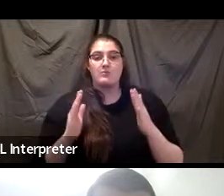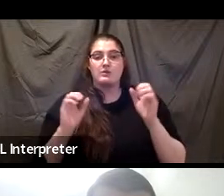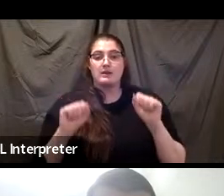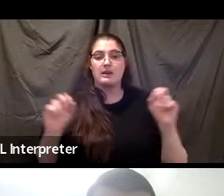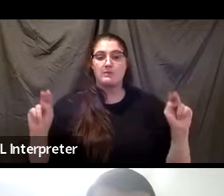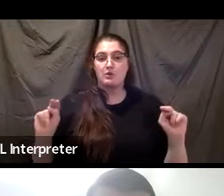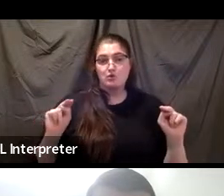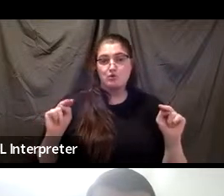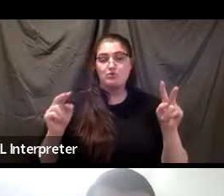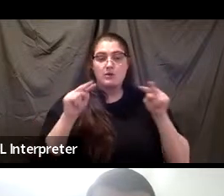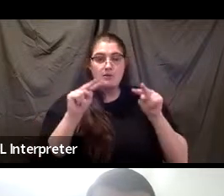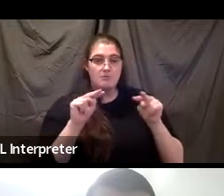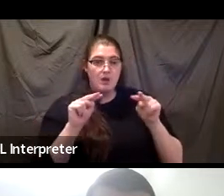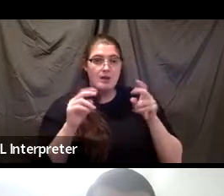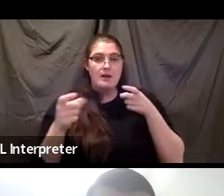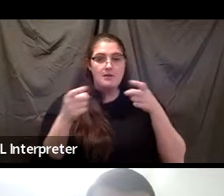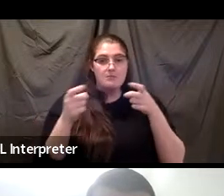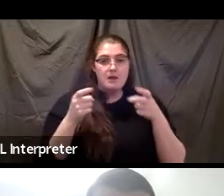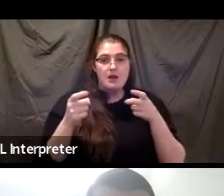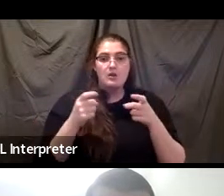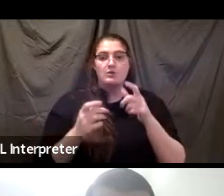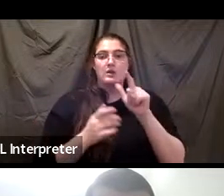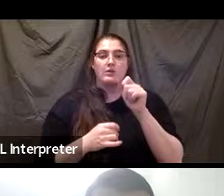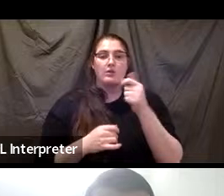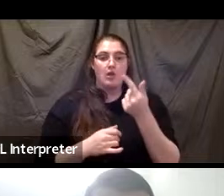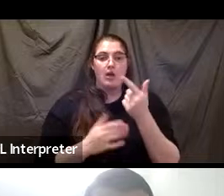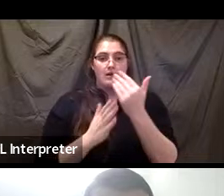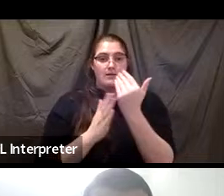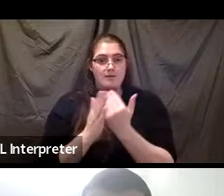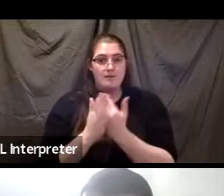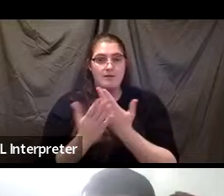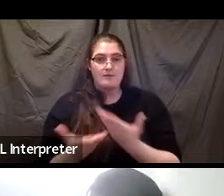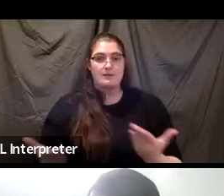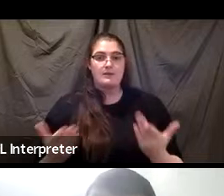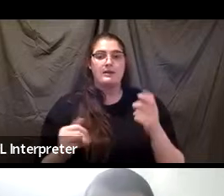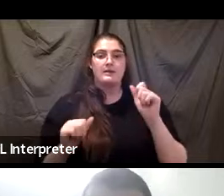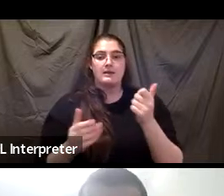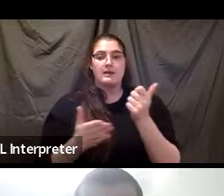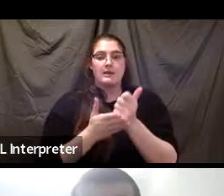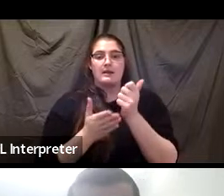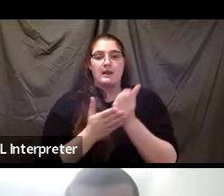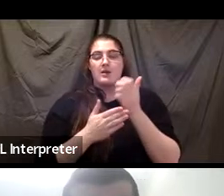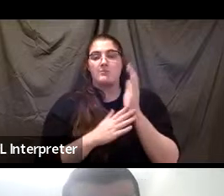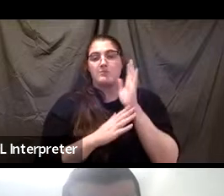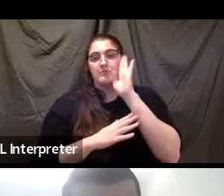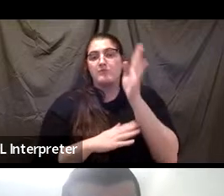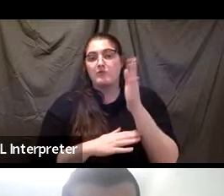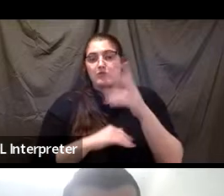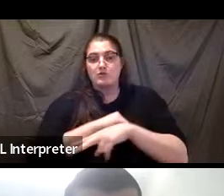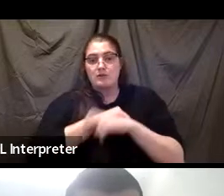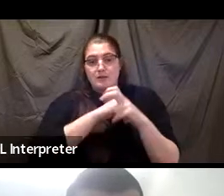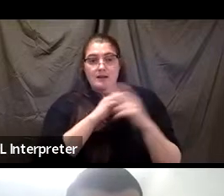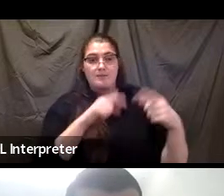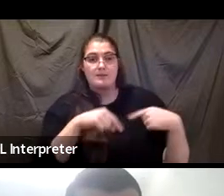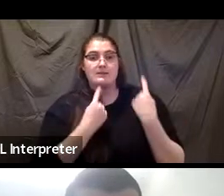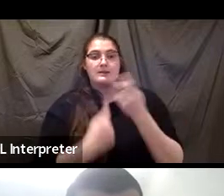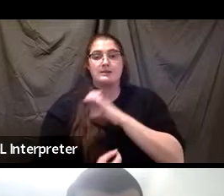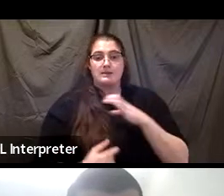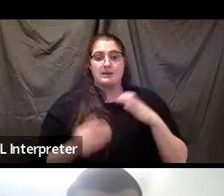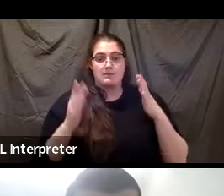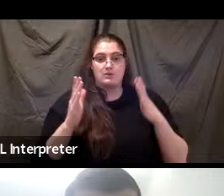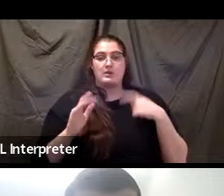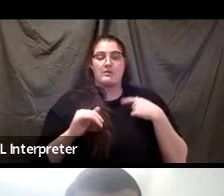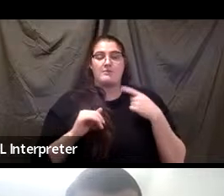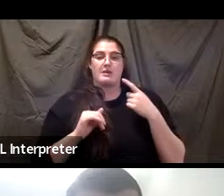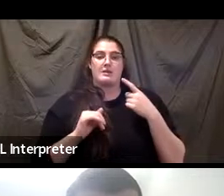in monitoring and managing a log of these items could help prevent any further theft in the future, since commissioners have been accused of that in the